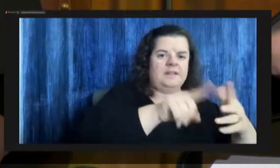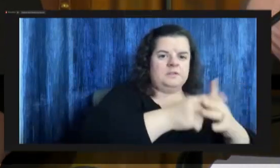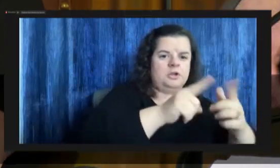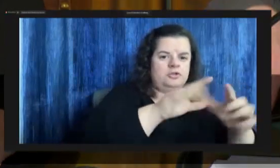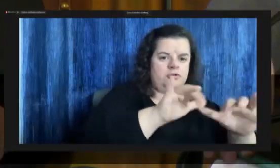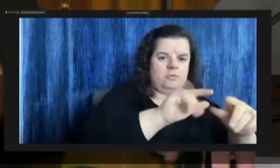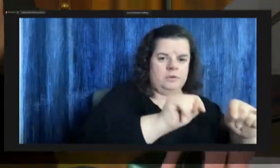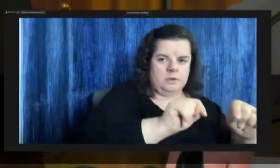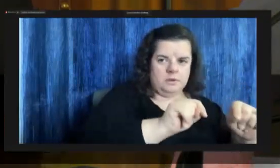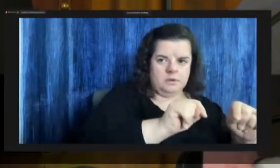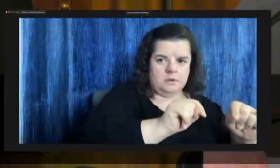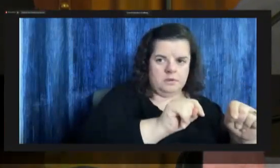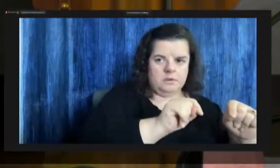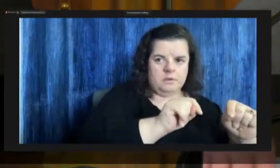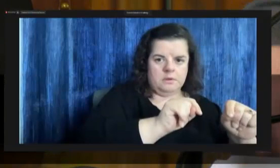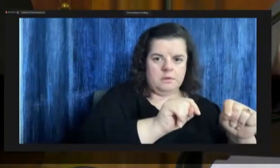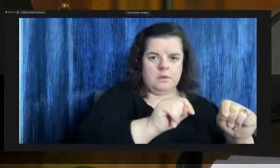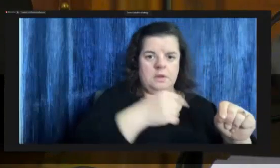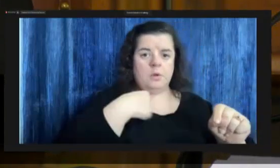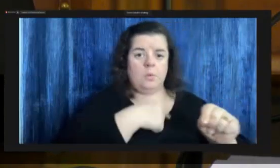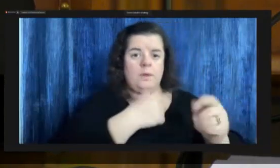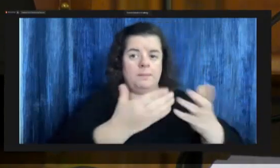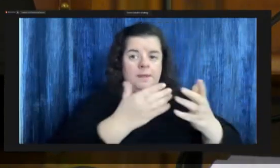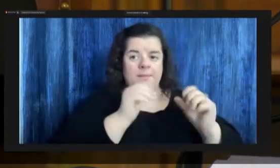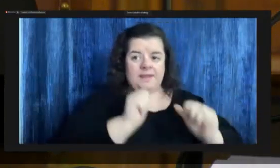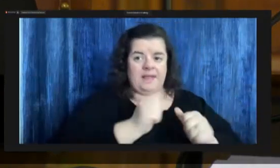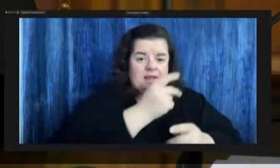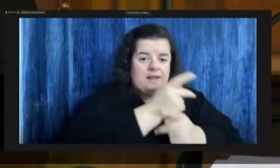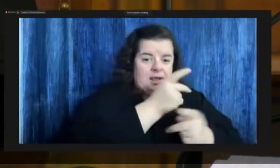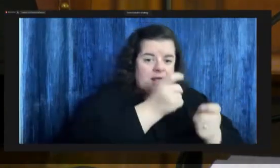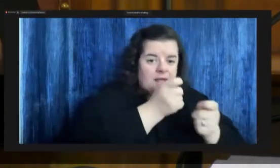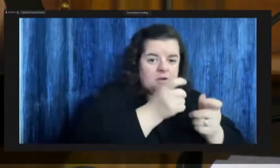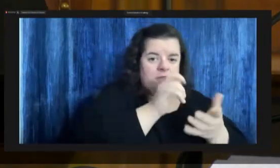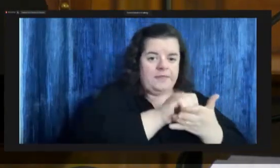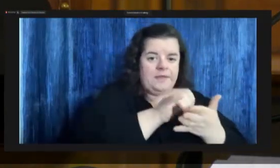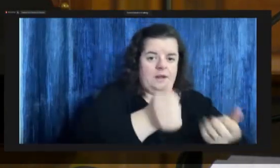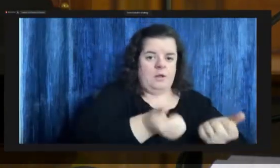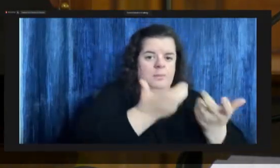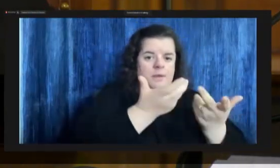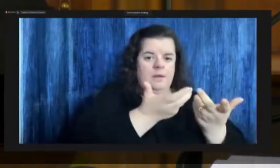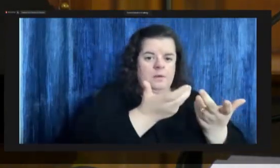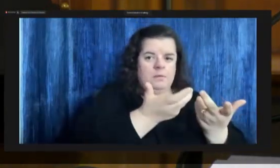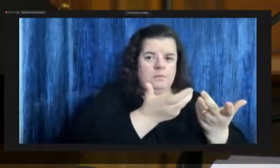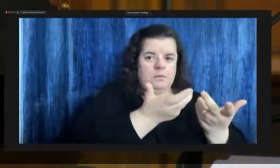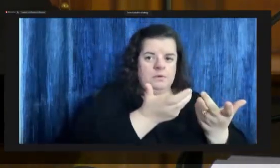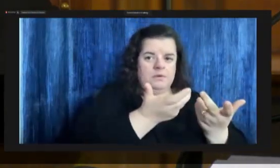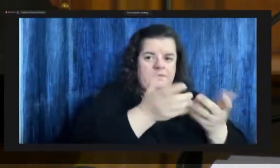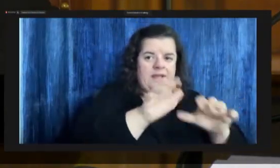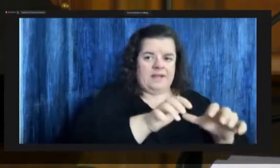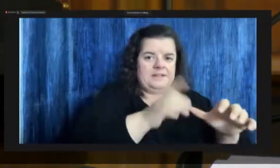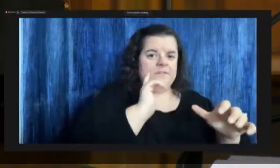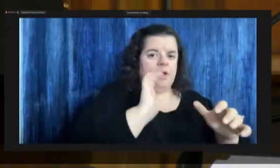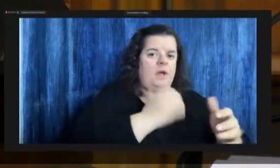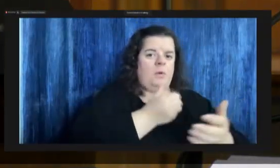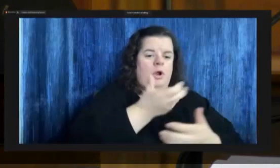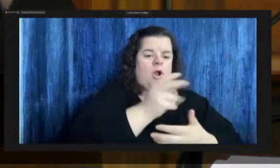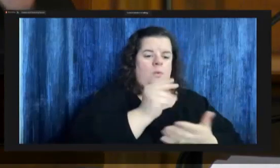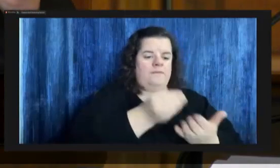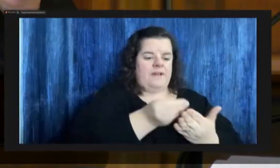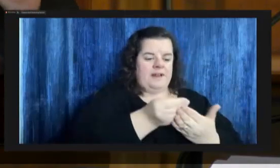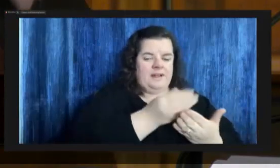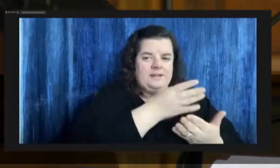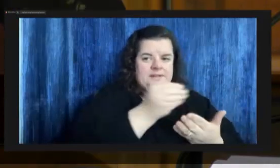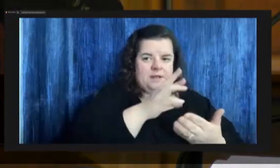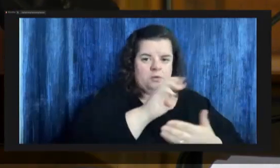we may not, you know, we may be able to handle that amount of activity in our own finance, real estate, and law department.